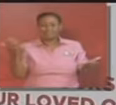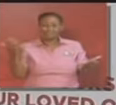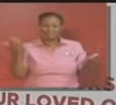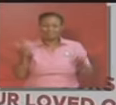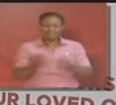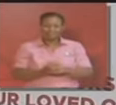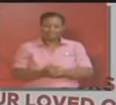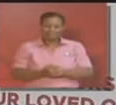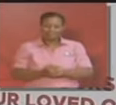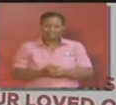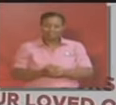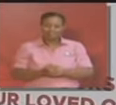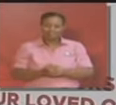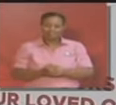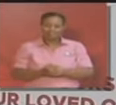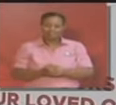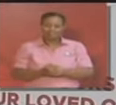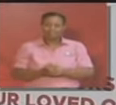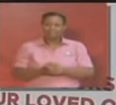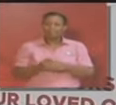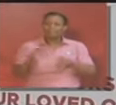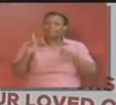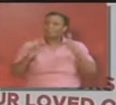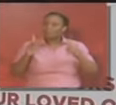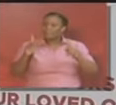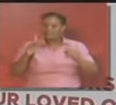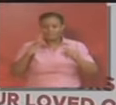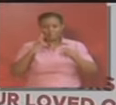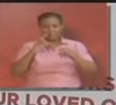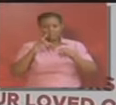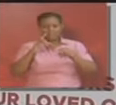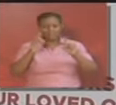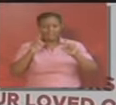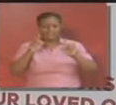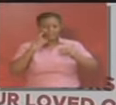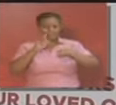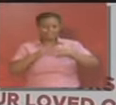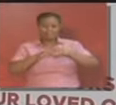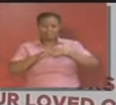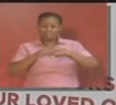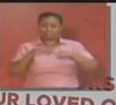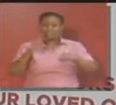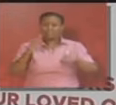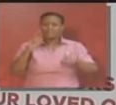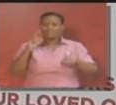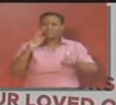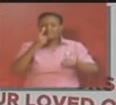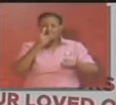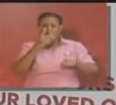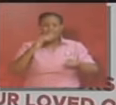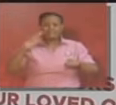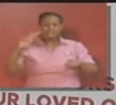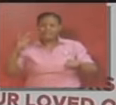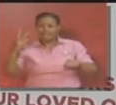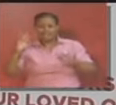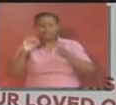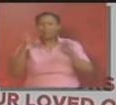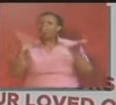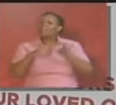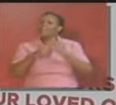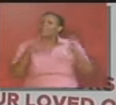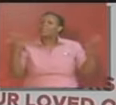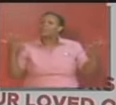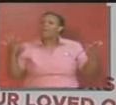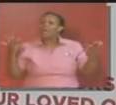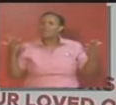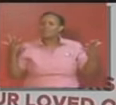would have been the 4 primary contacts, as we saw in the graph, 2 secondary contacts. And of course, the implication is that you should welcome swabbing.